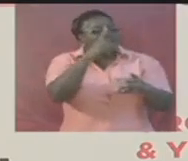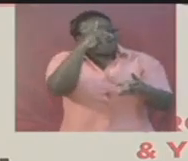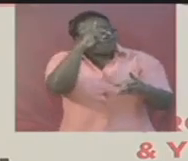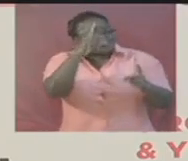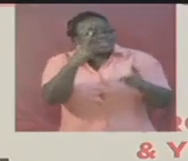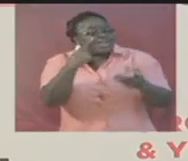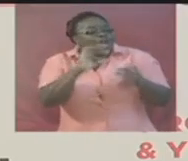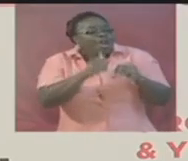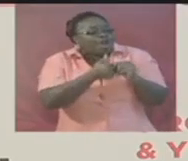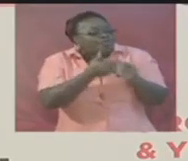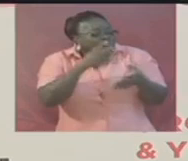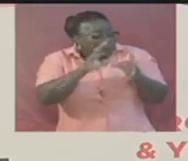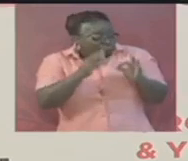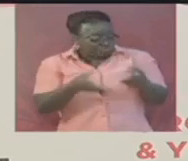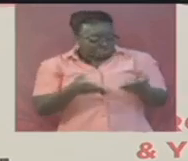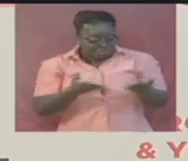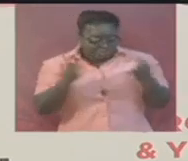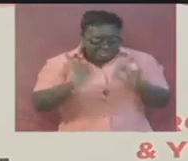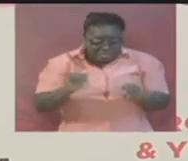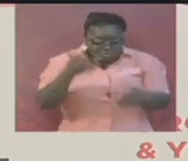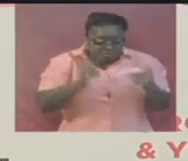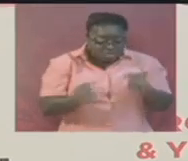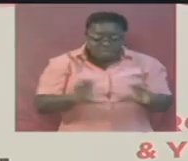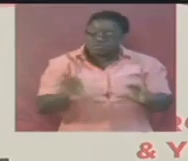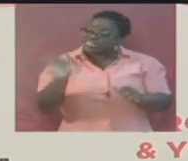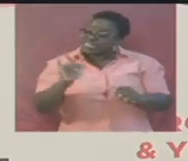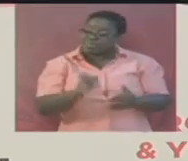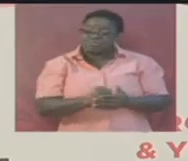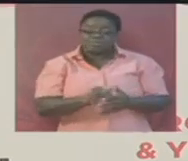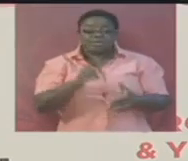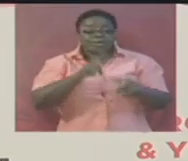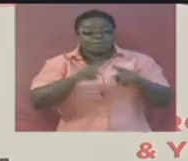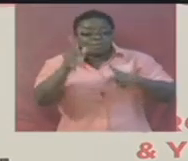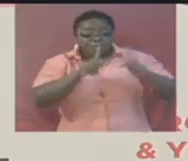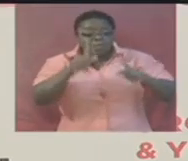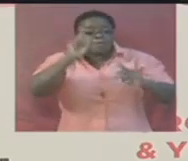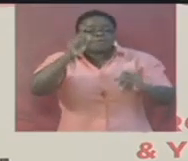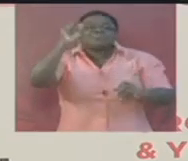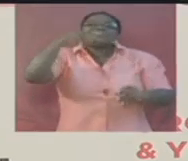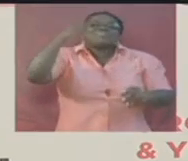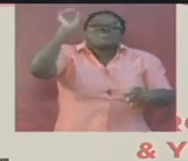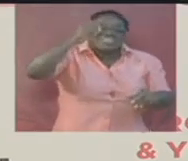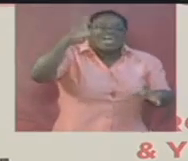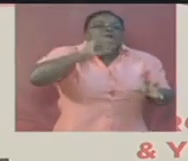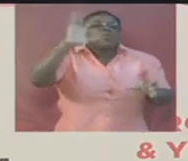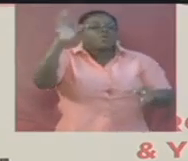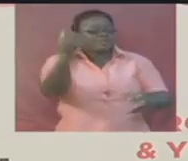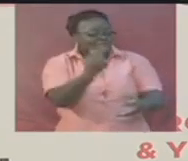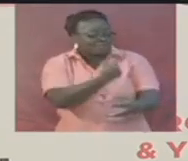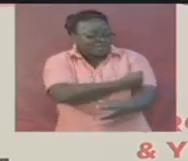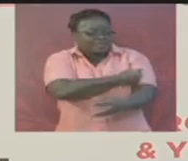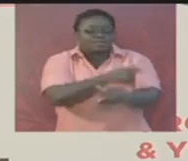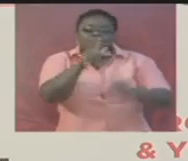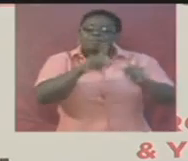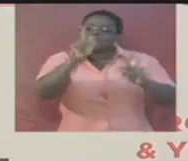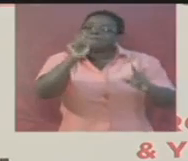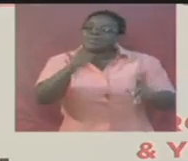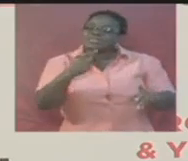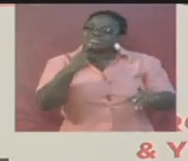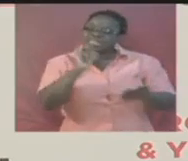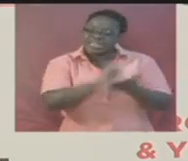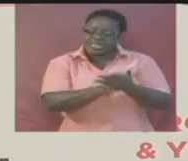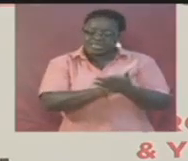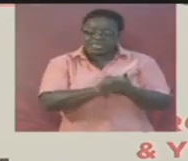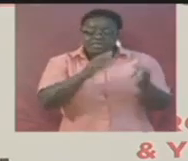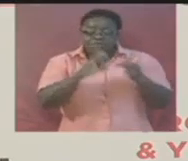But again, it all comes down to a population that's willing to accept the vaccine and getting, if they are able to get 90% in